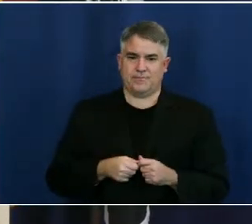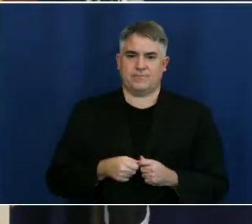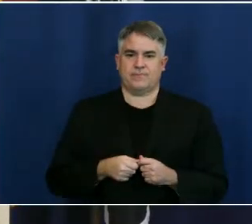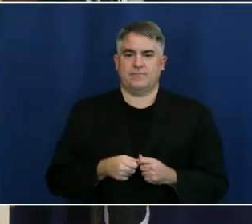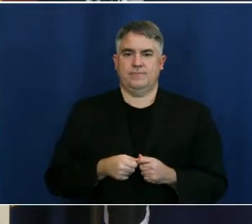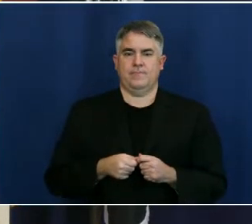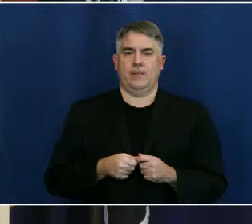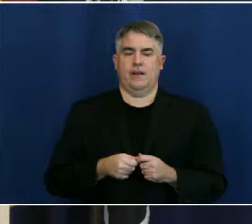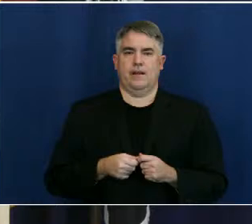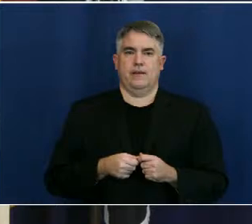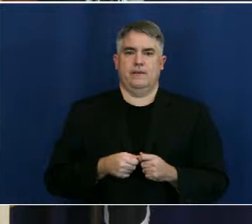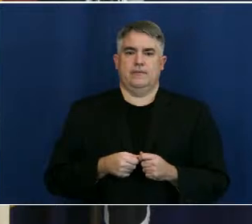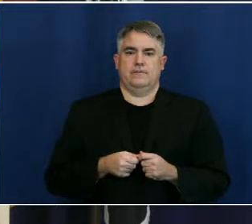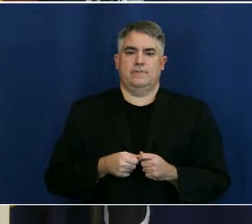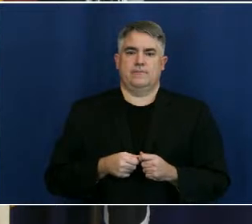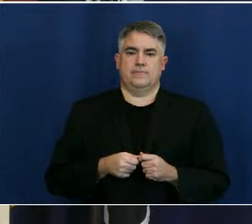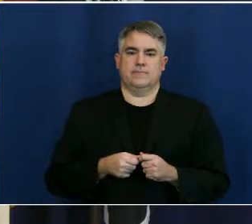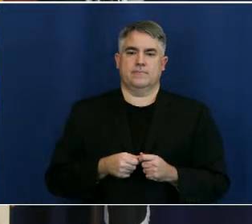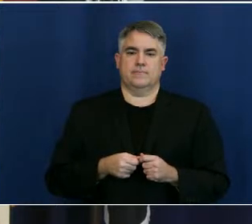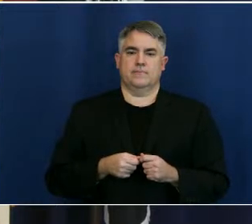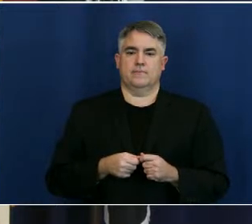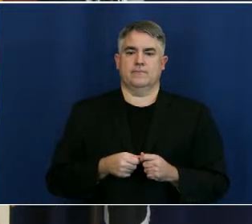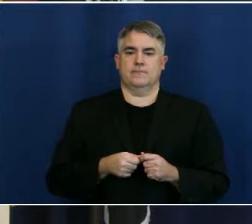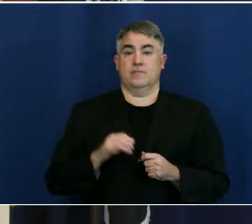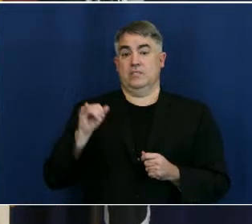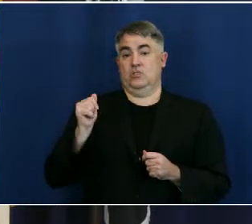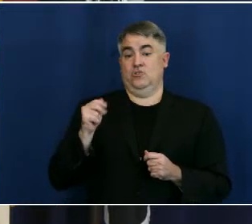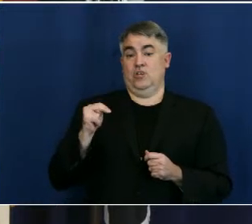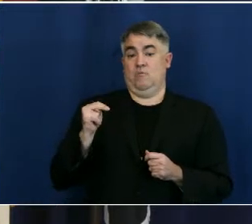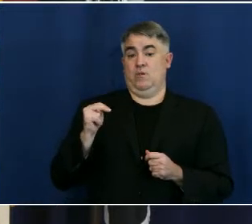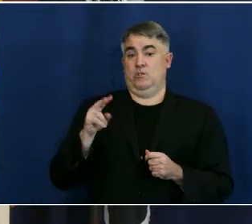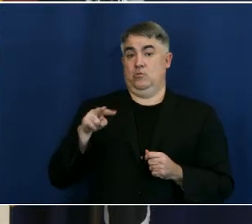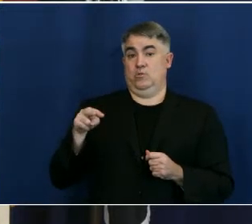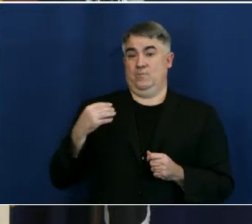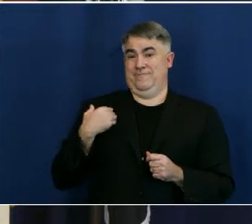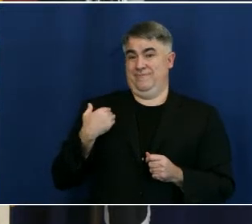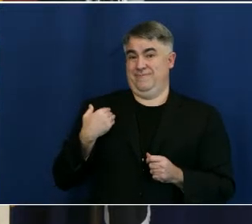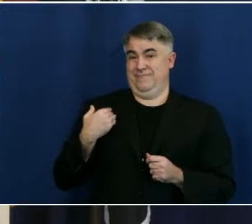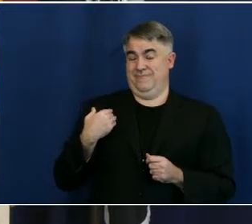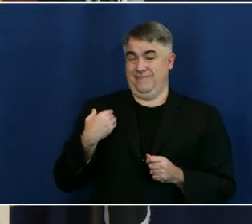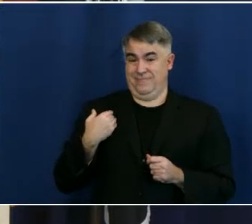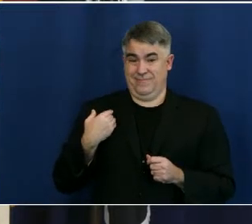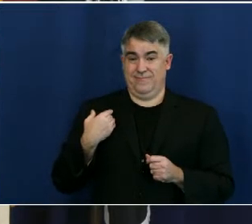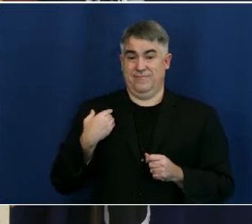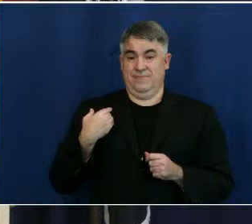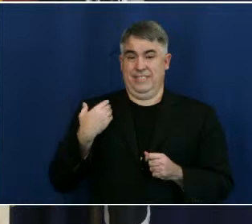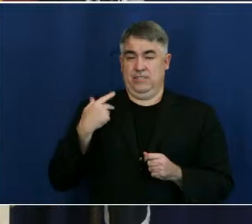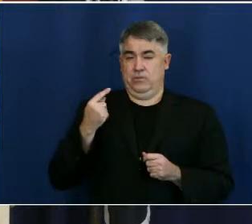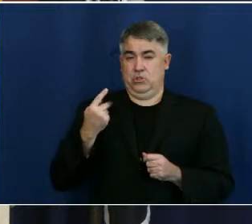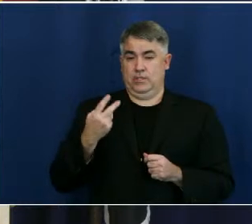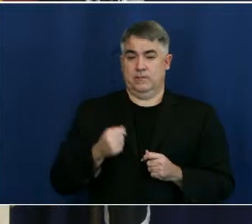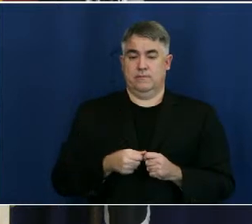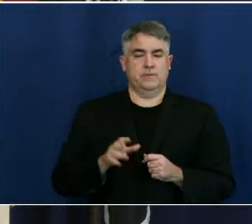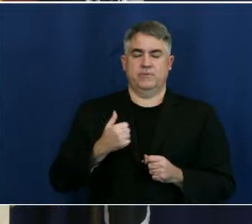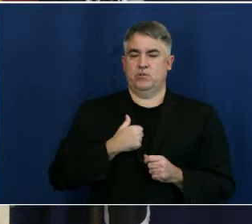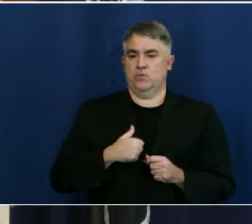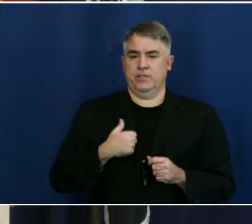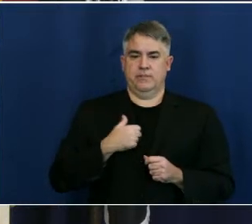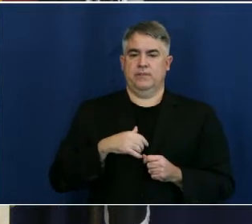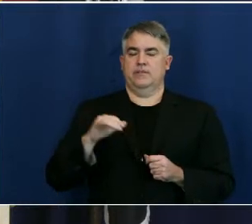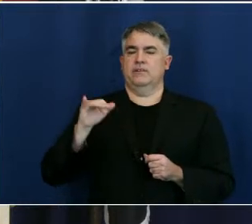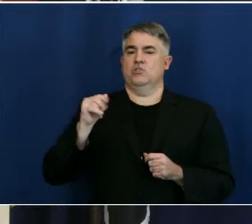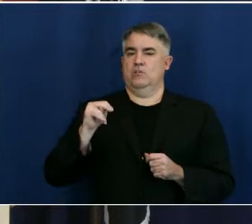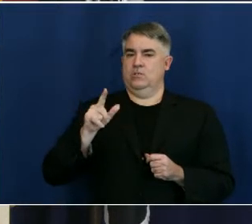On the Thursday, January 22nd, the state, actually the 21st, the state issued a